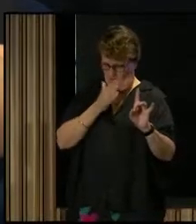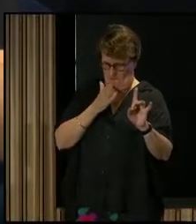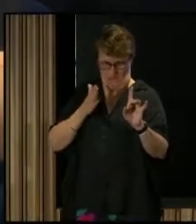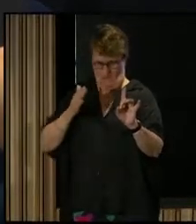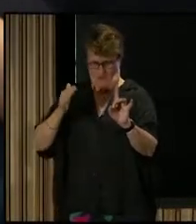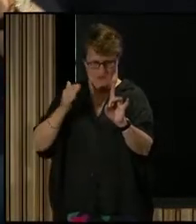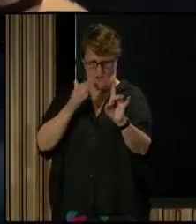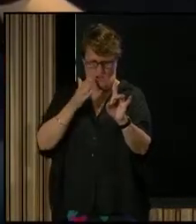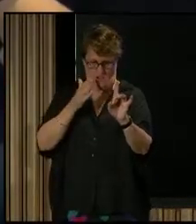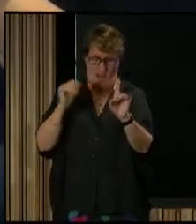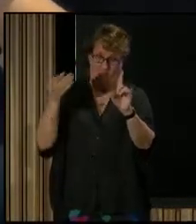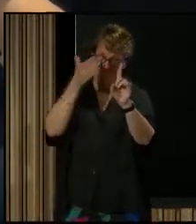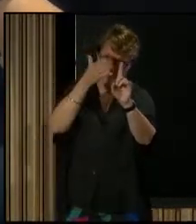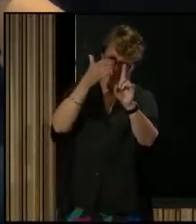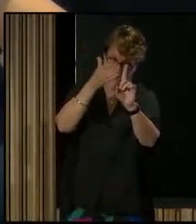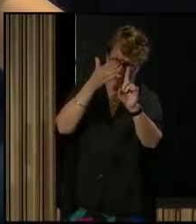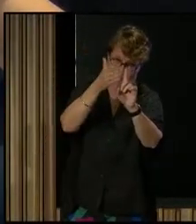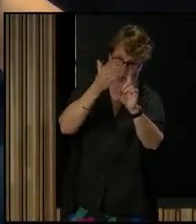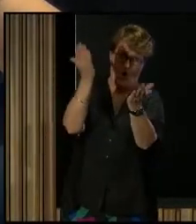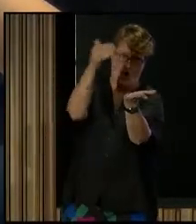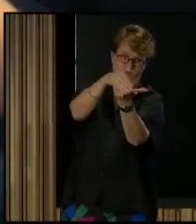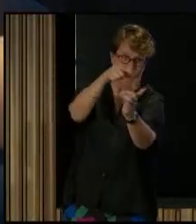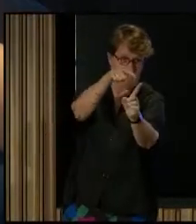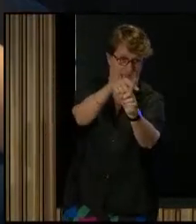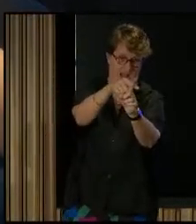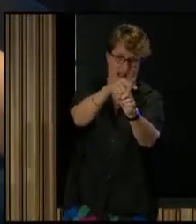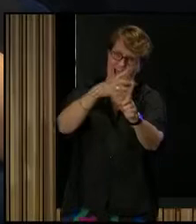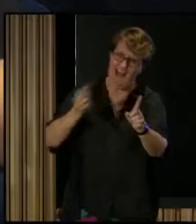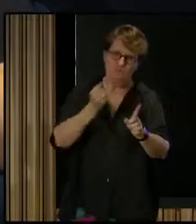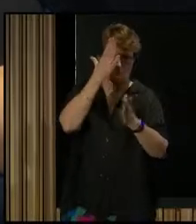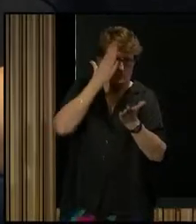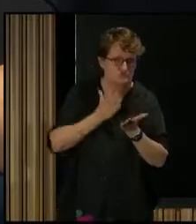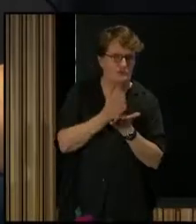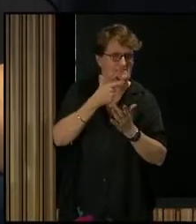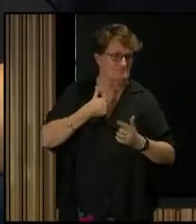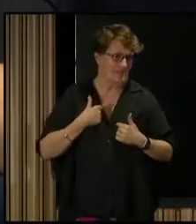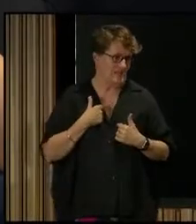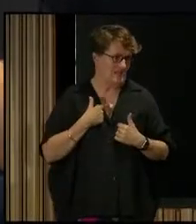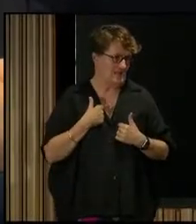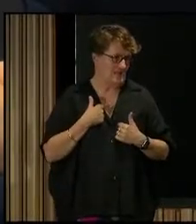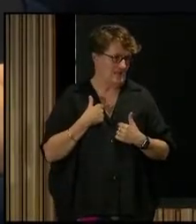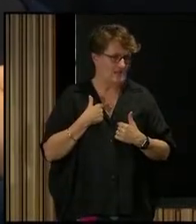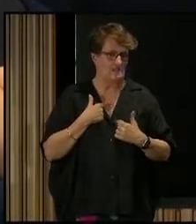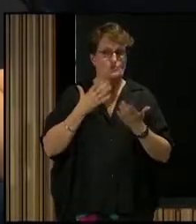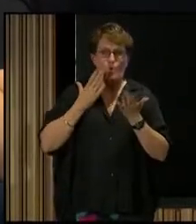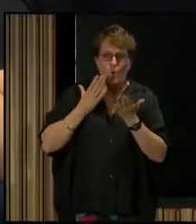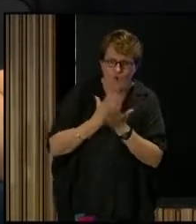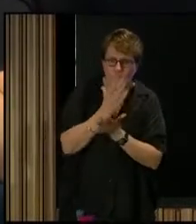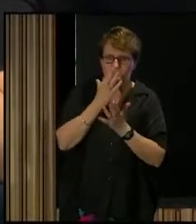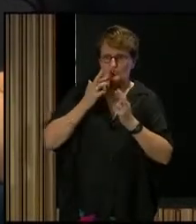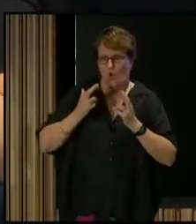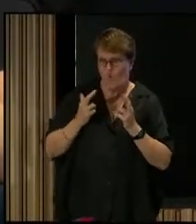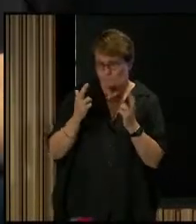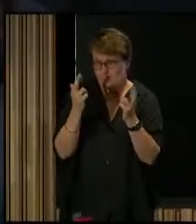thing. But at the end, we're all going to arrive at this if you trust me. And so, you know, I think honest and optimistic is